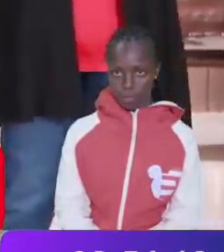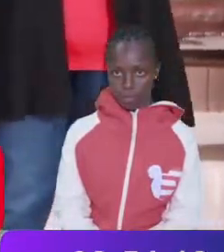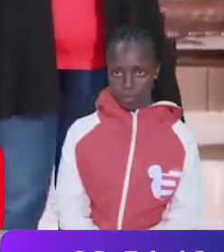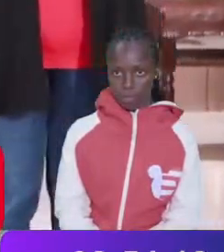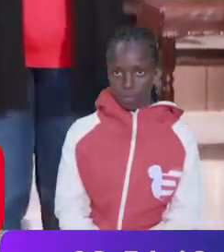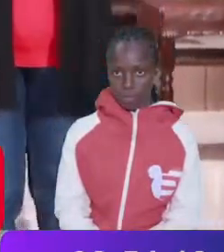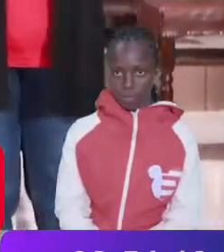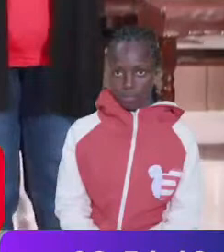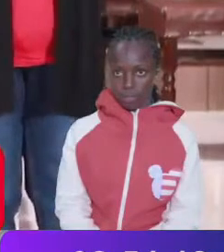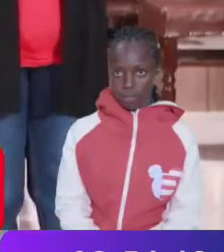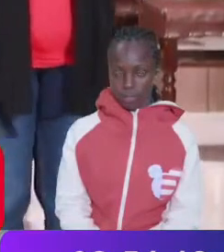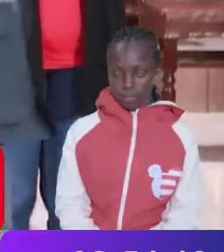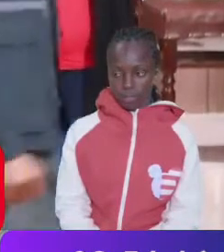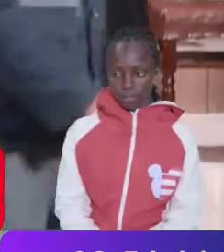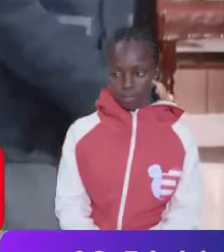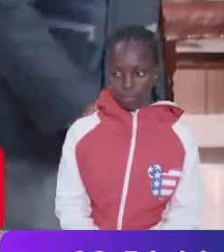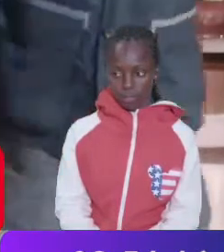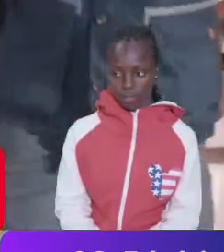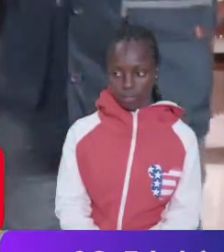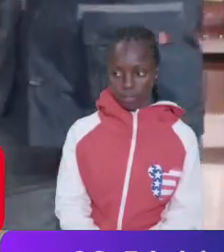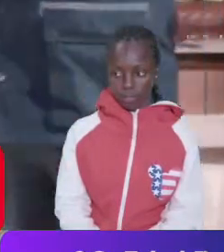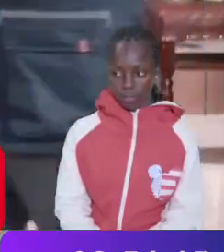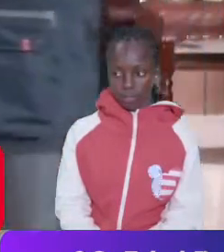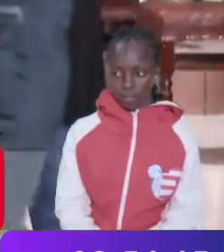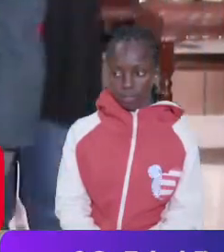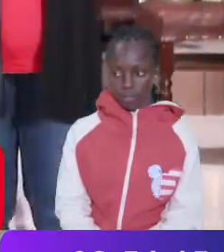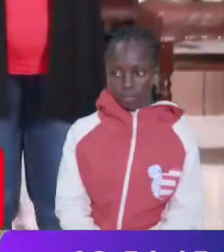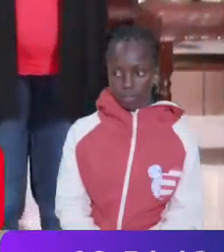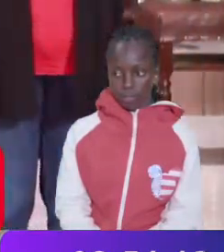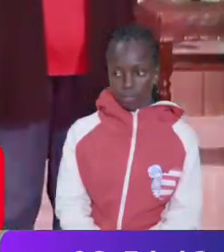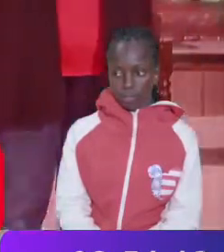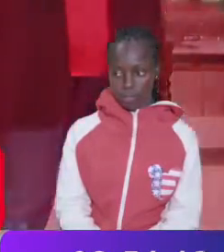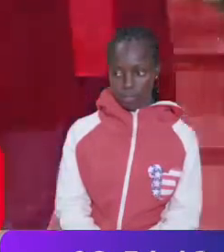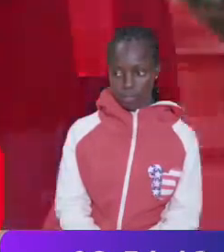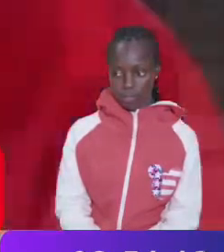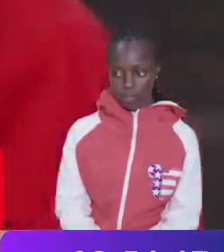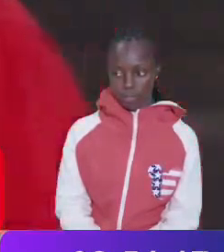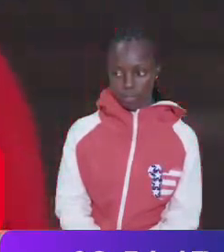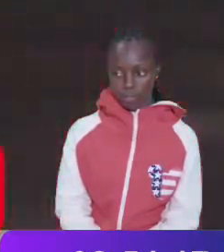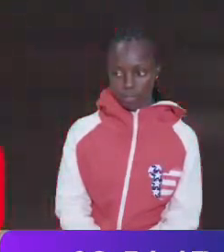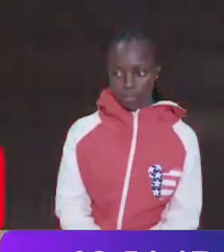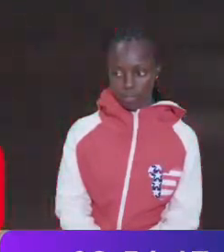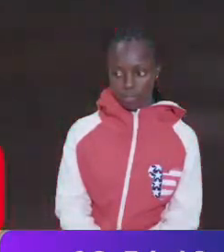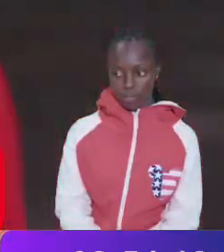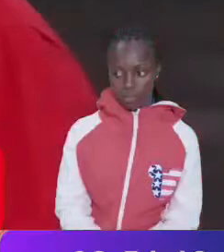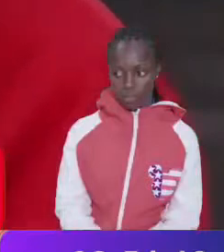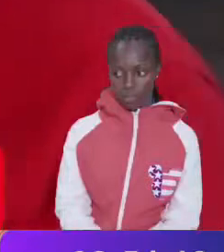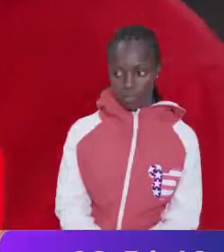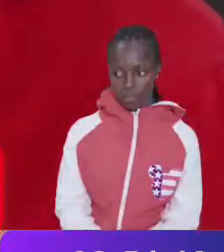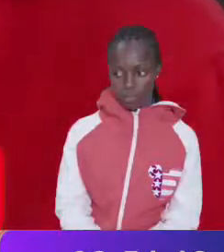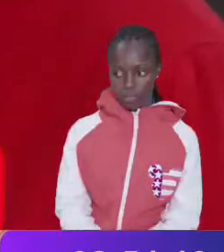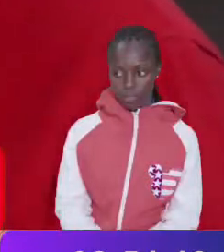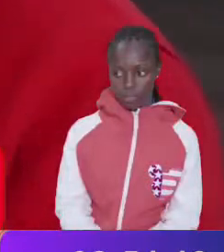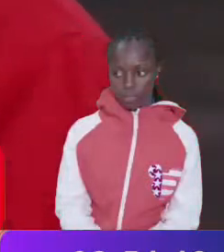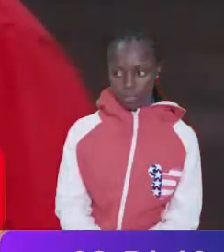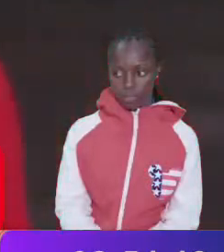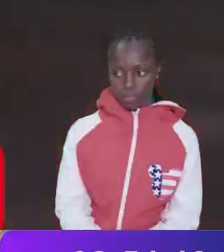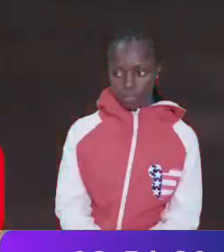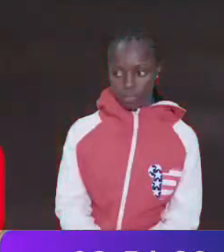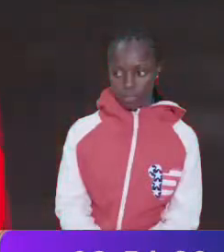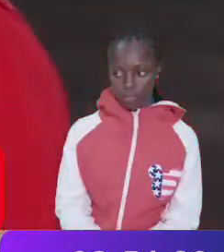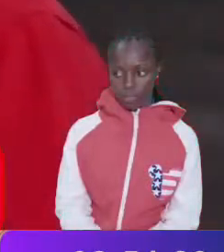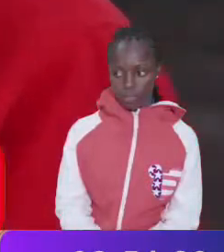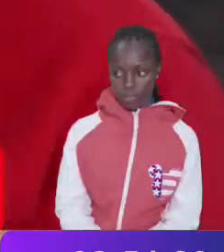wewe. Umetutenda makuu, unatupangia makuu. Umetubukisha, umetuleta